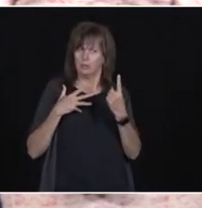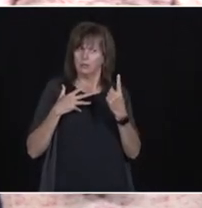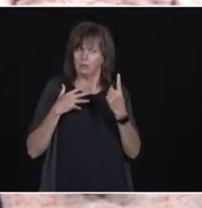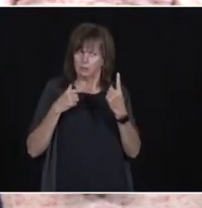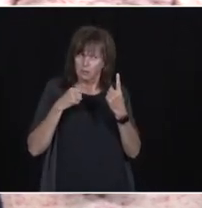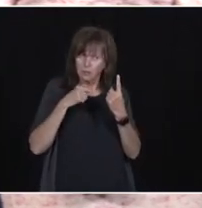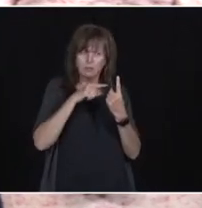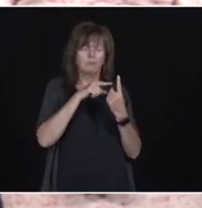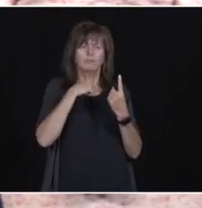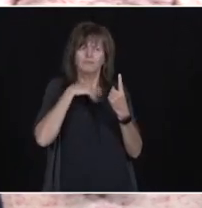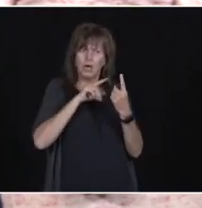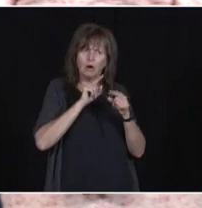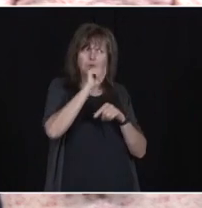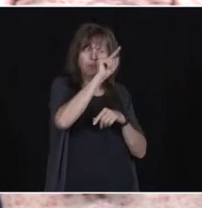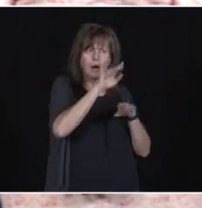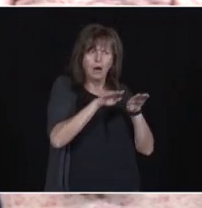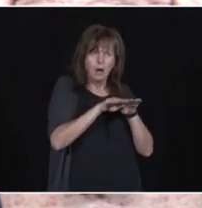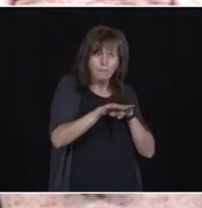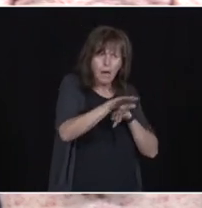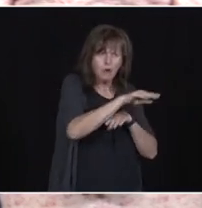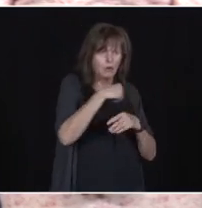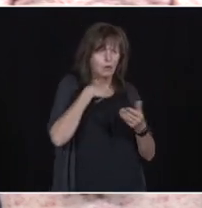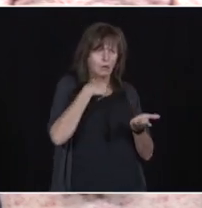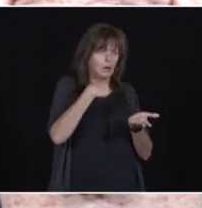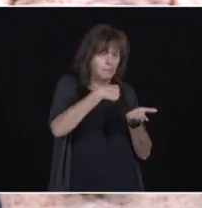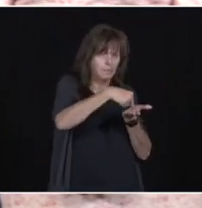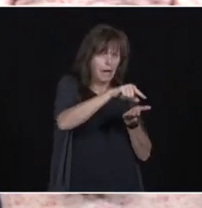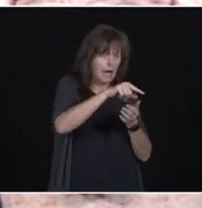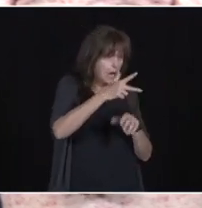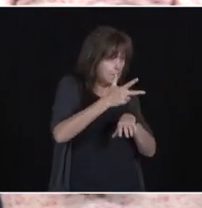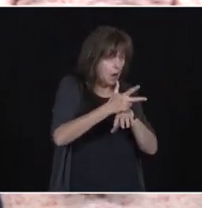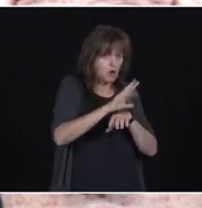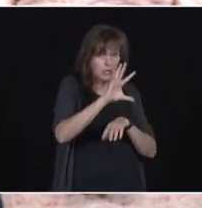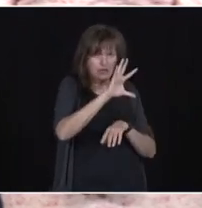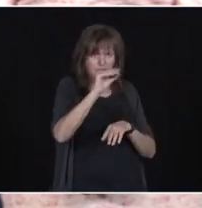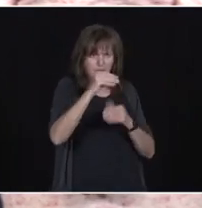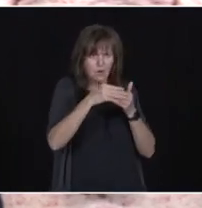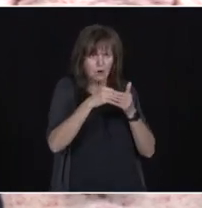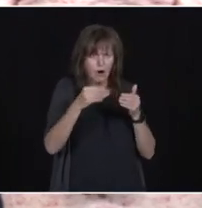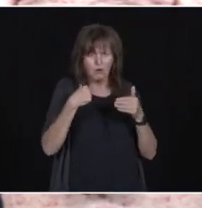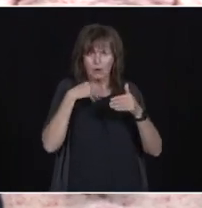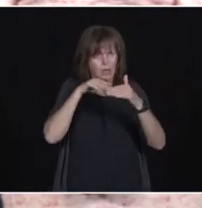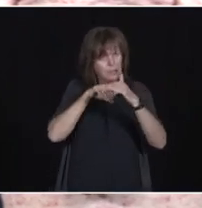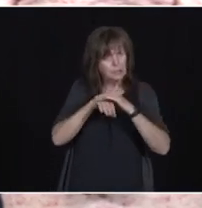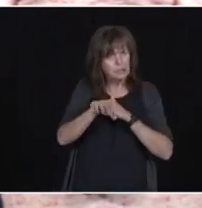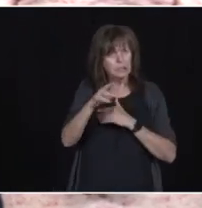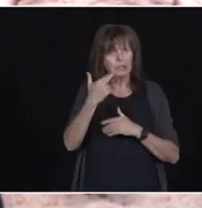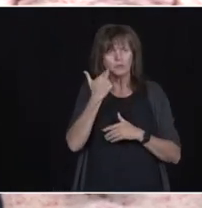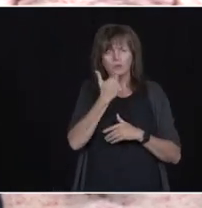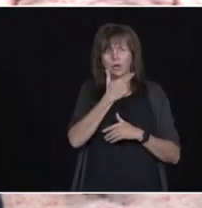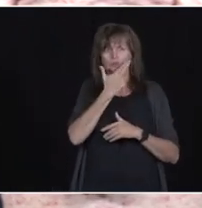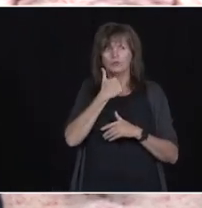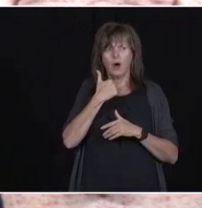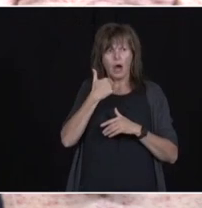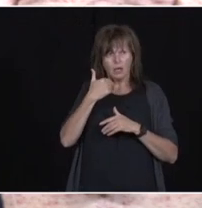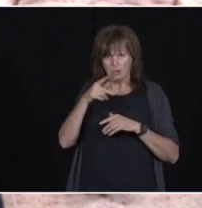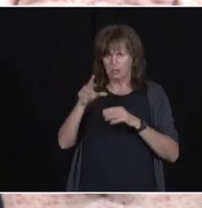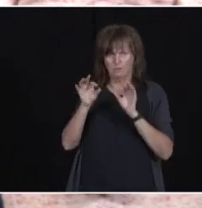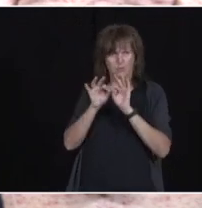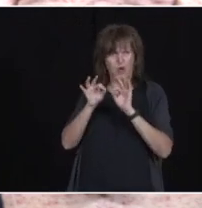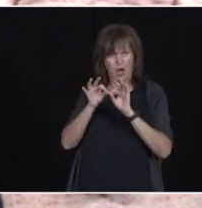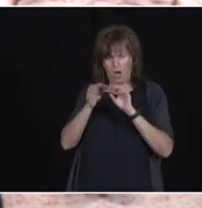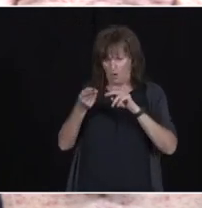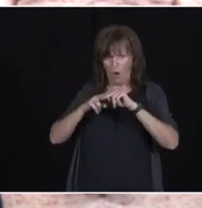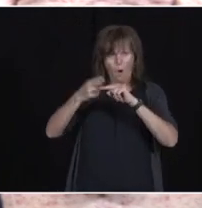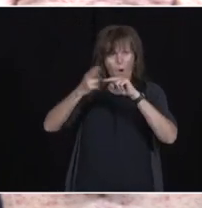spent $100 at a restaurant." He goes, "I'll never go back there again until they lower the prices." So what's happening, and I understand the mayor, what he's